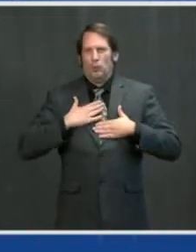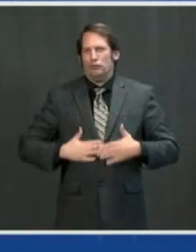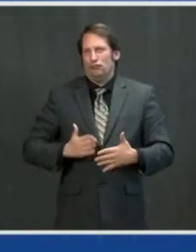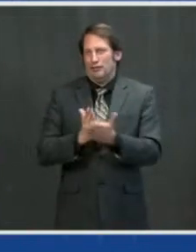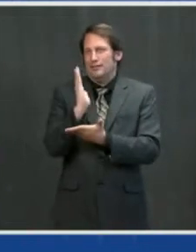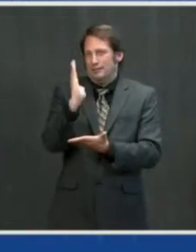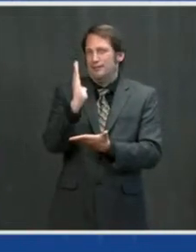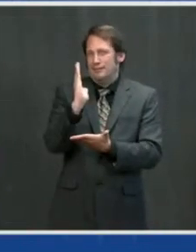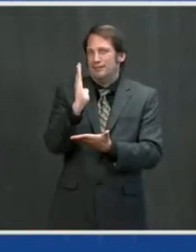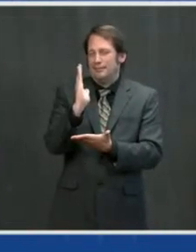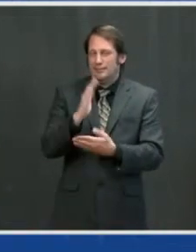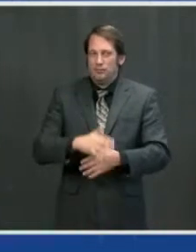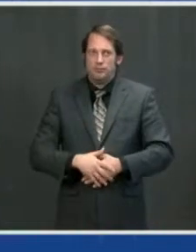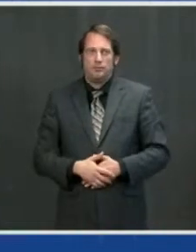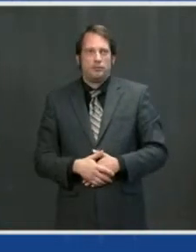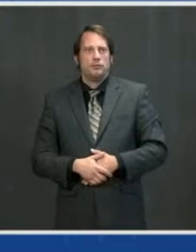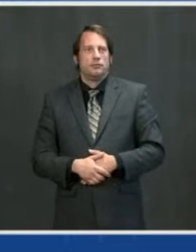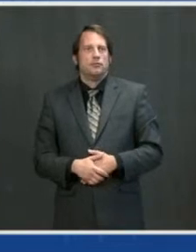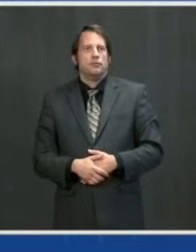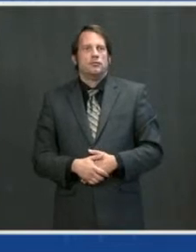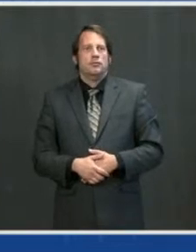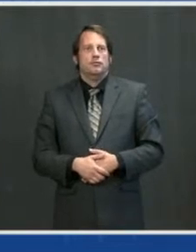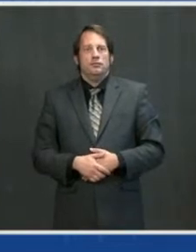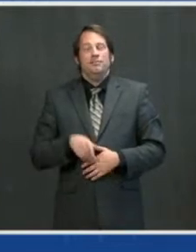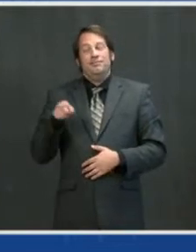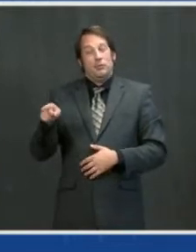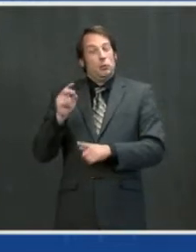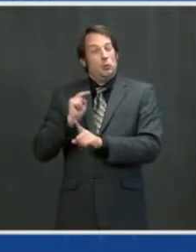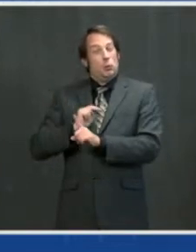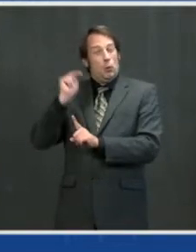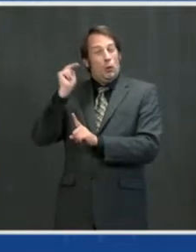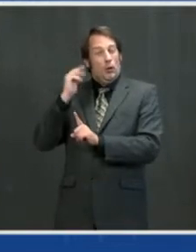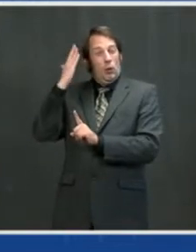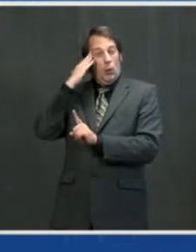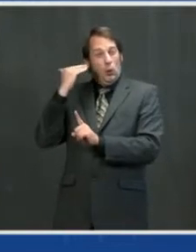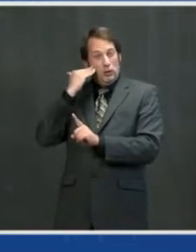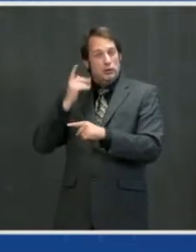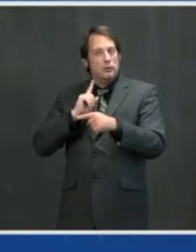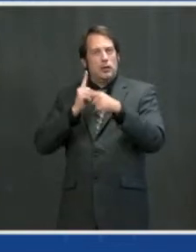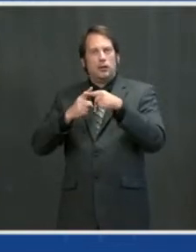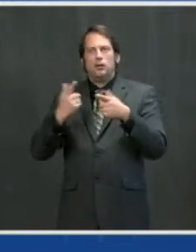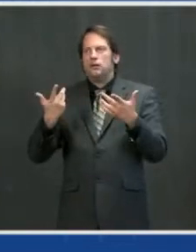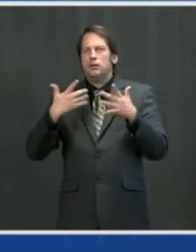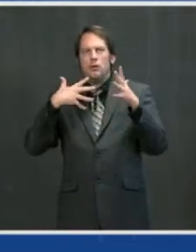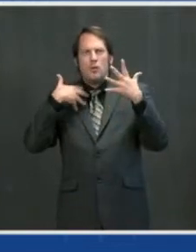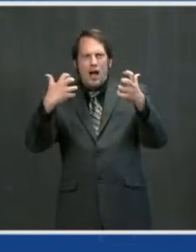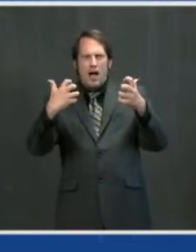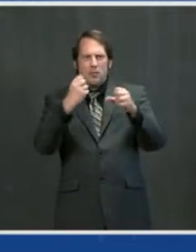In countering North Korea and for the peace and prosperity of the Indo-Pacific,